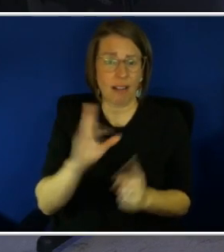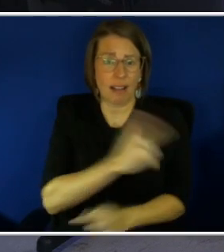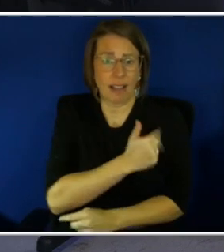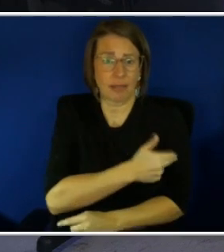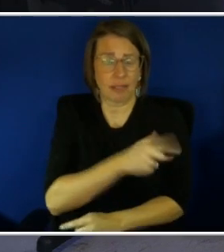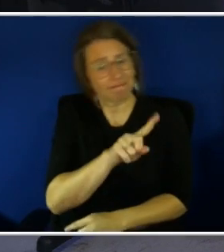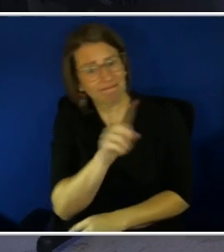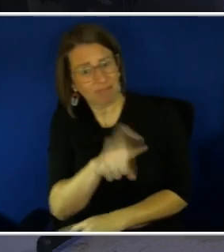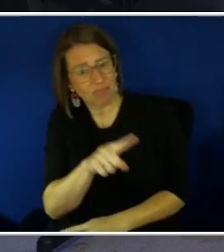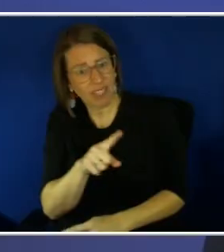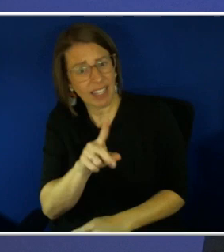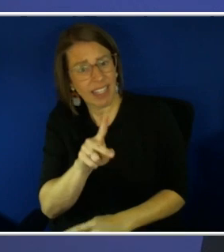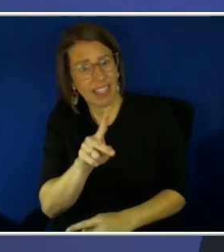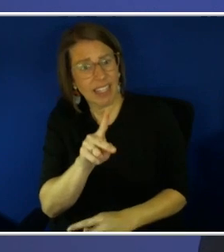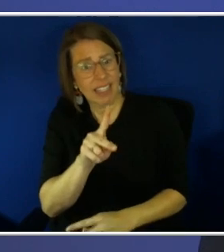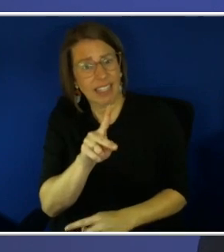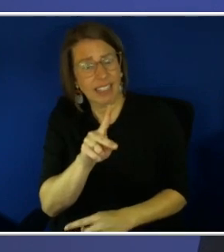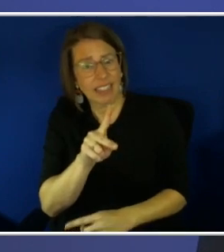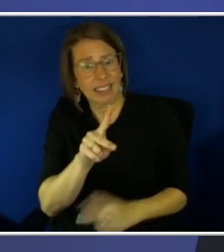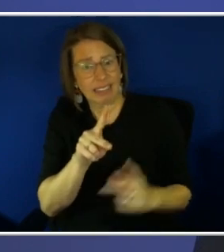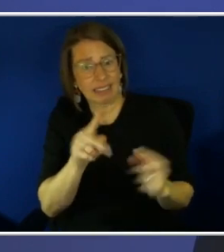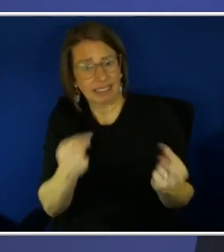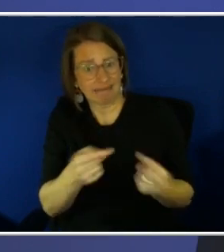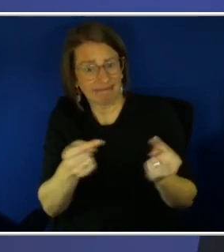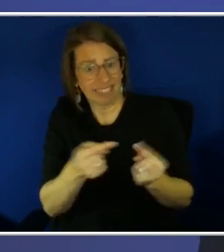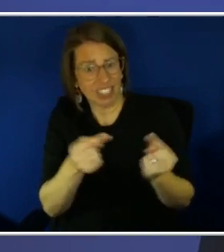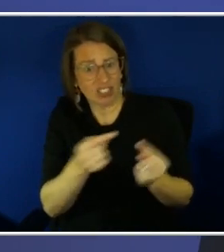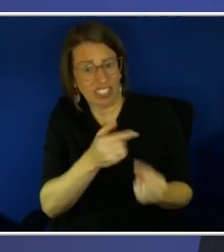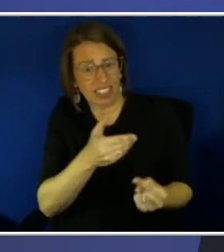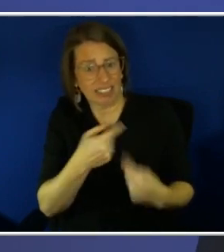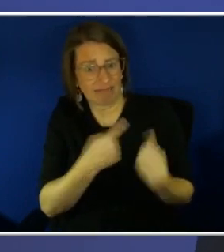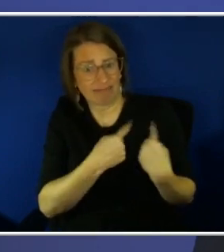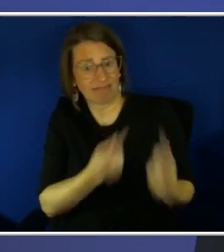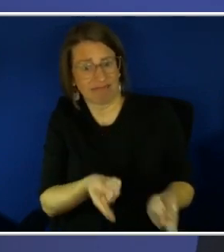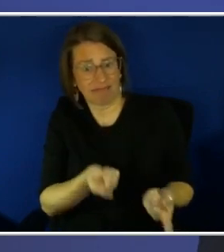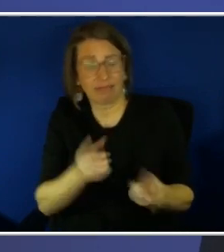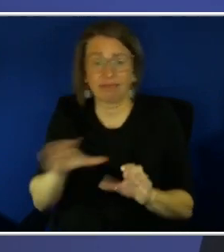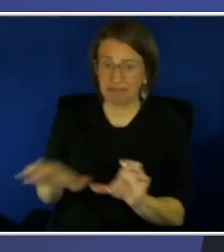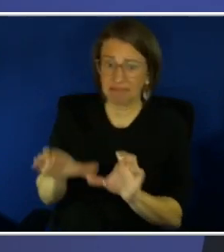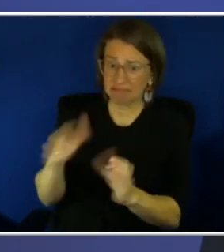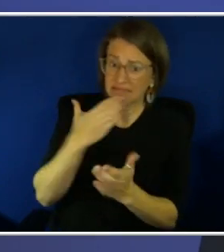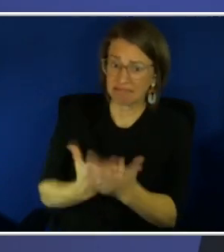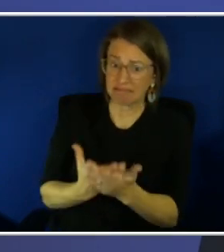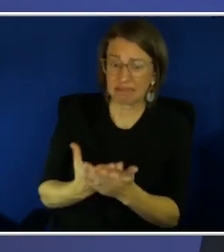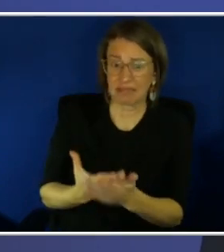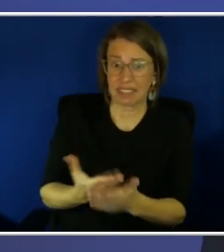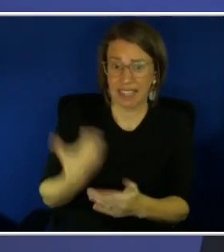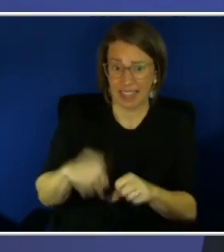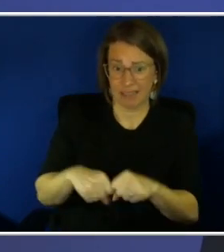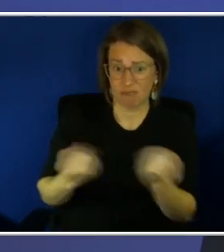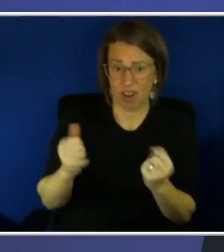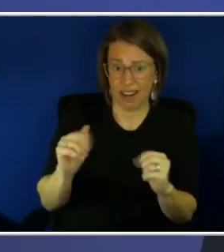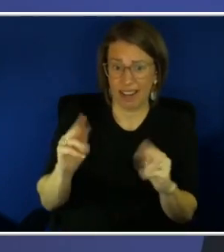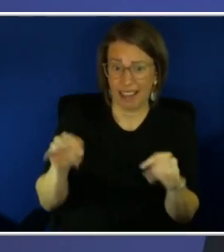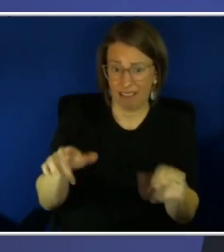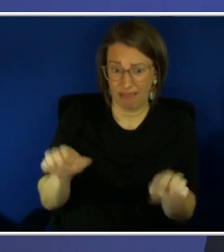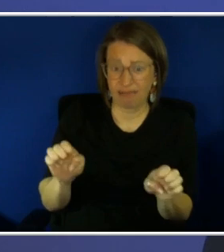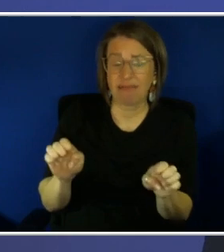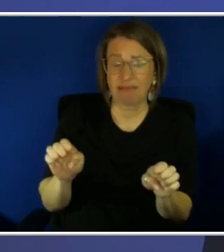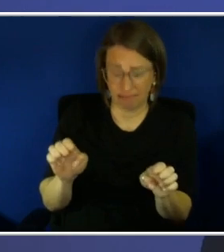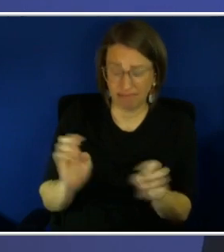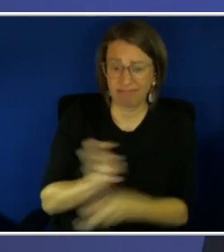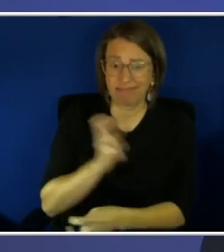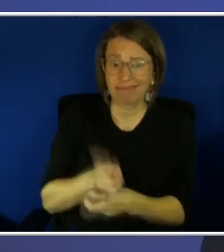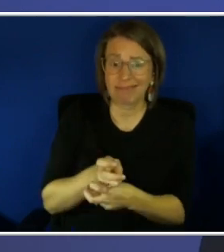injuries? He's doing good. This last break in his ankles was probably the hardest that we've